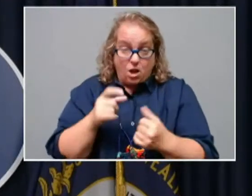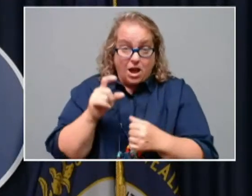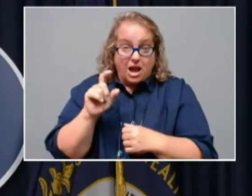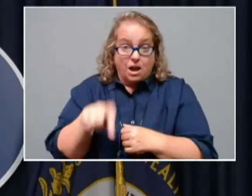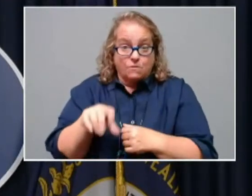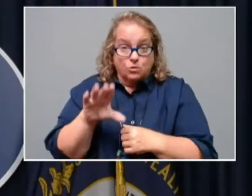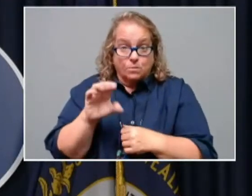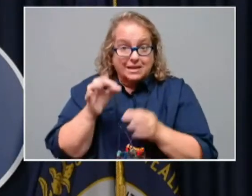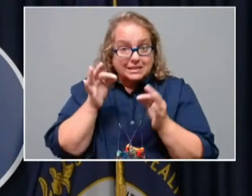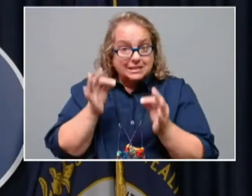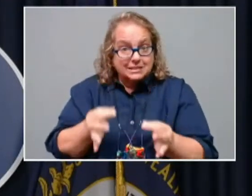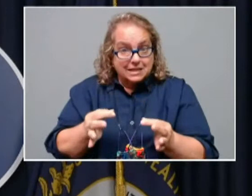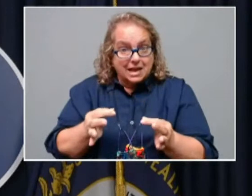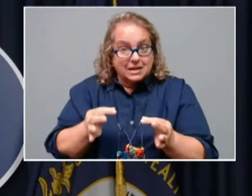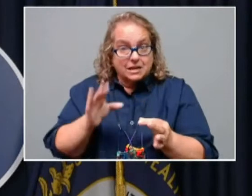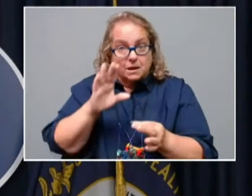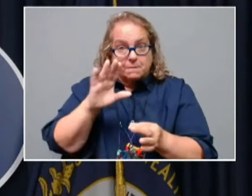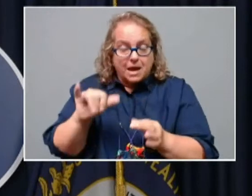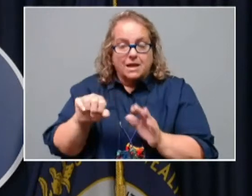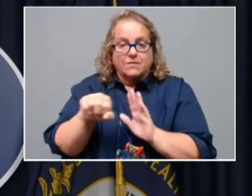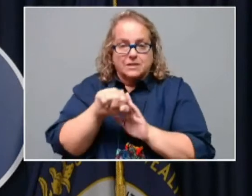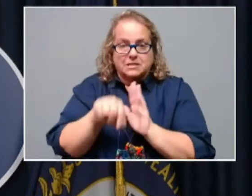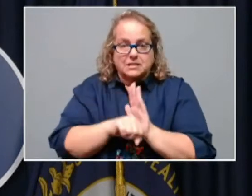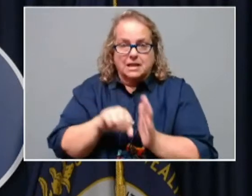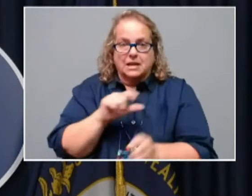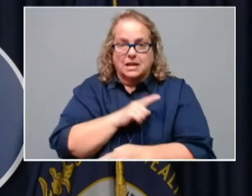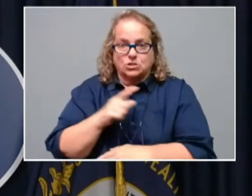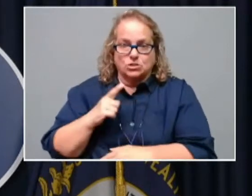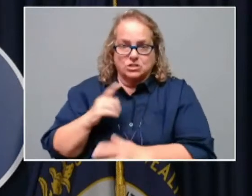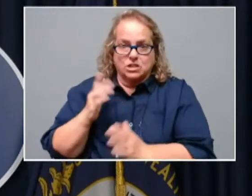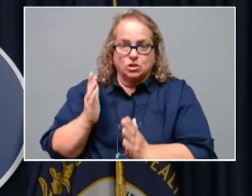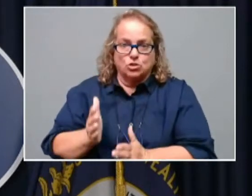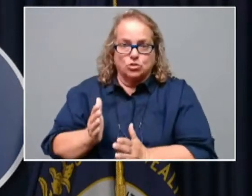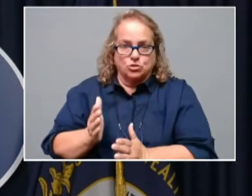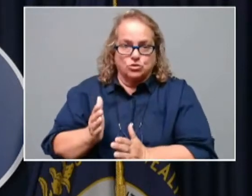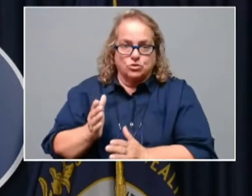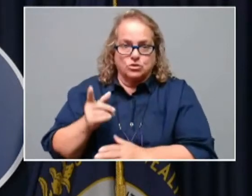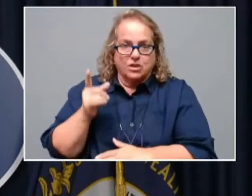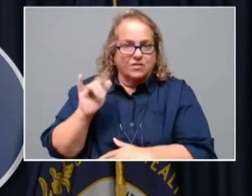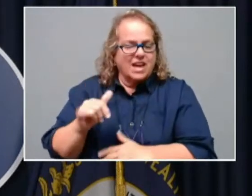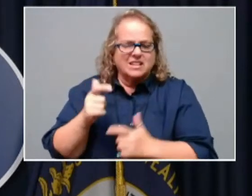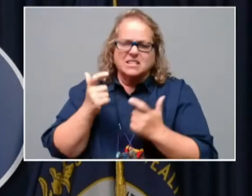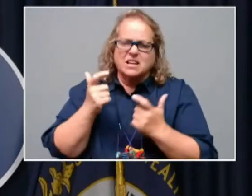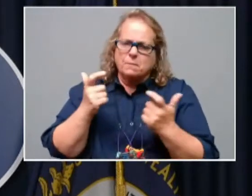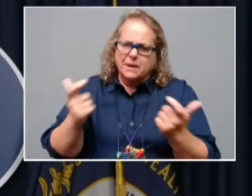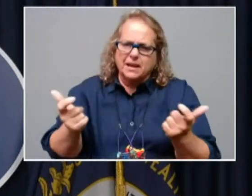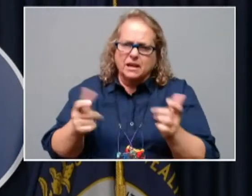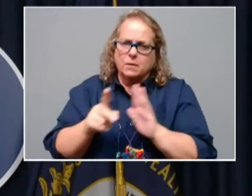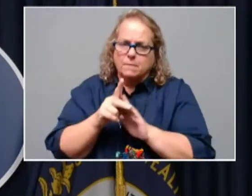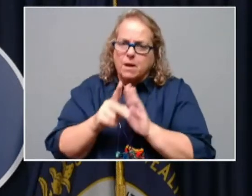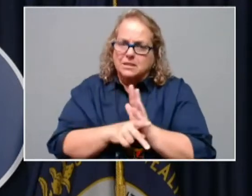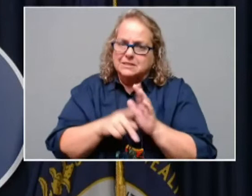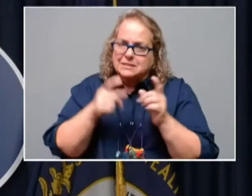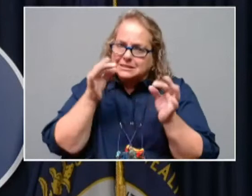decided by the state legislature. I think that's a really big policy decision,